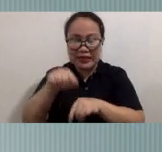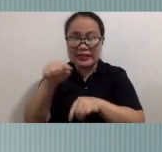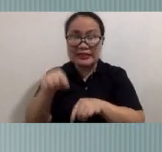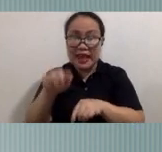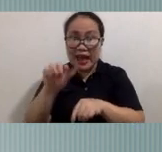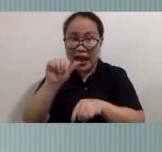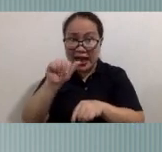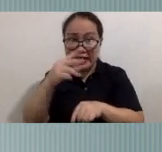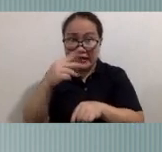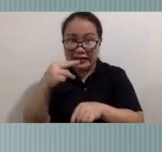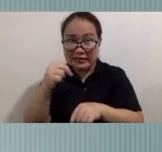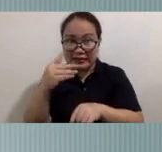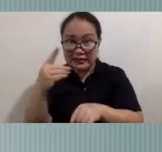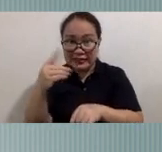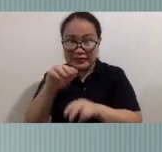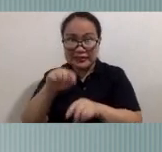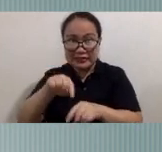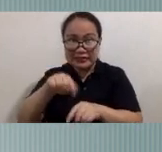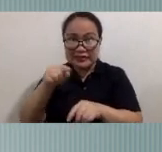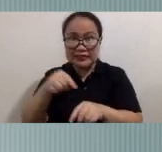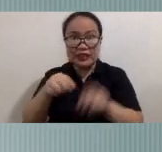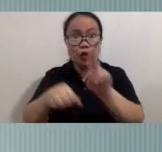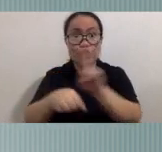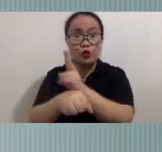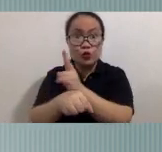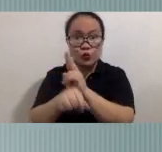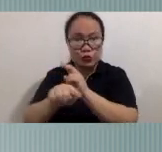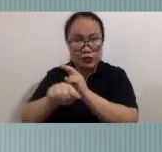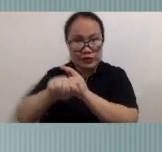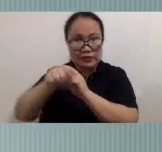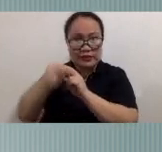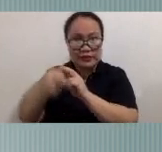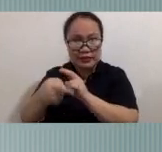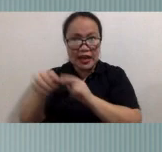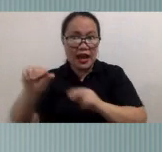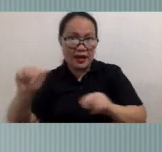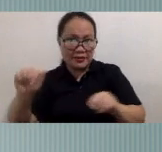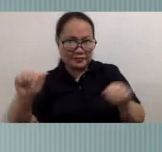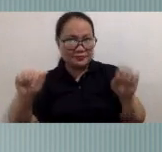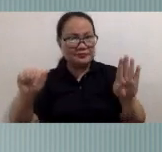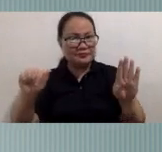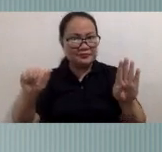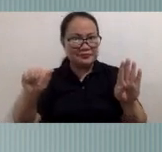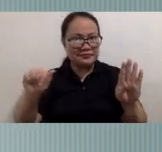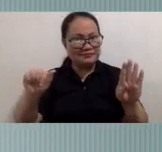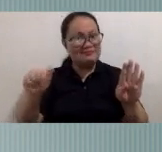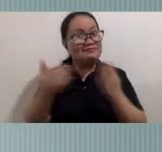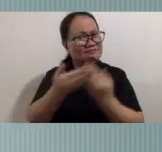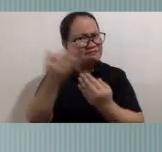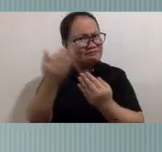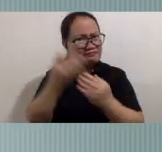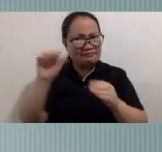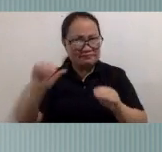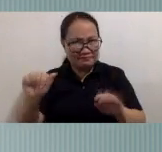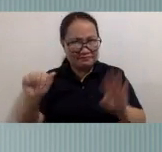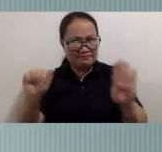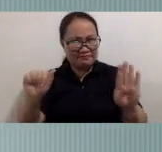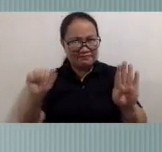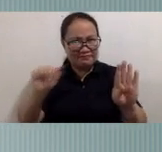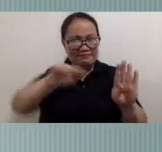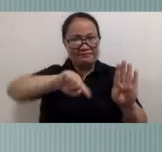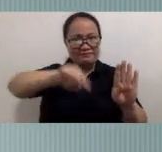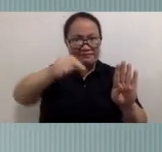kagaya ng sinabi ko kanina, and is intersection. So we will use this symbol. And then for apple and then banana. So therefore, the